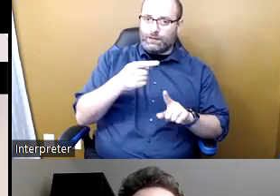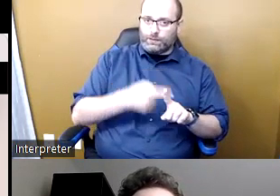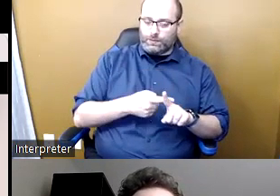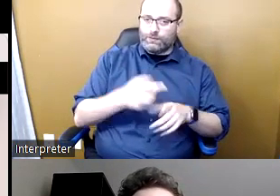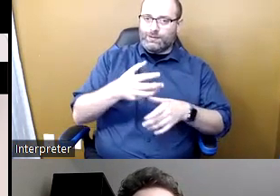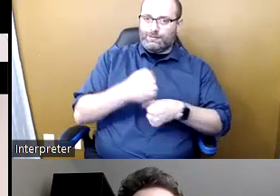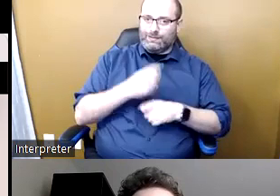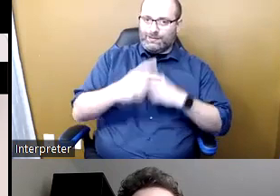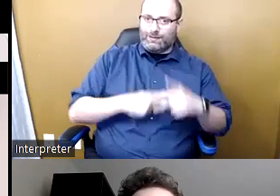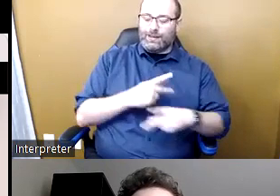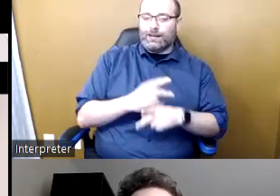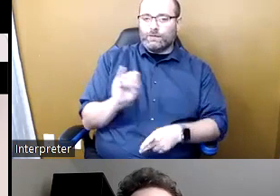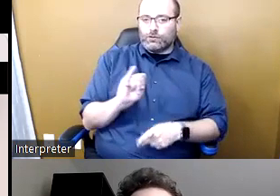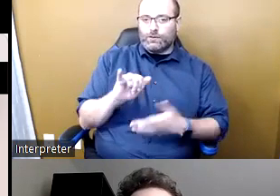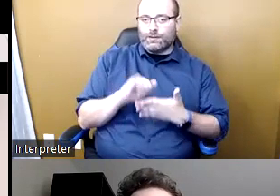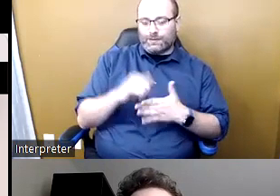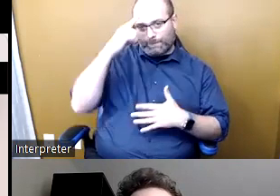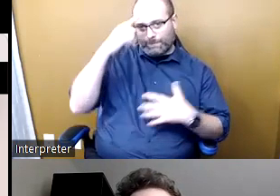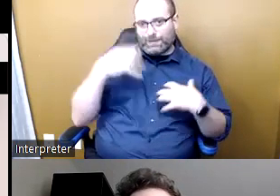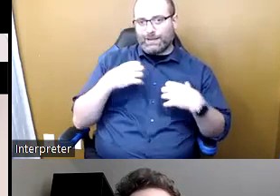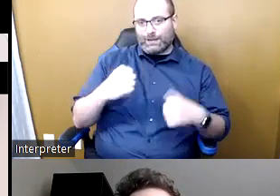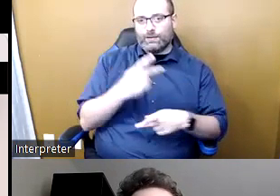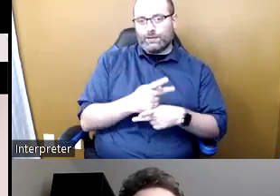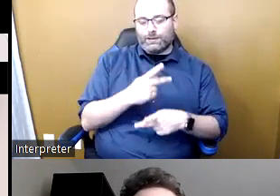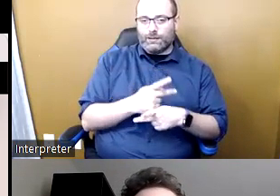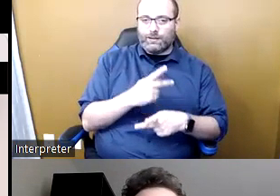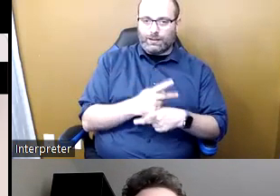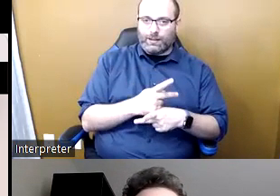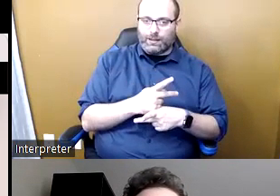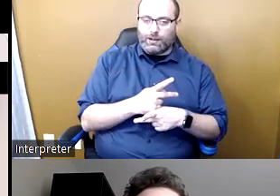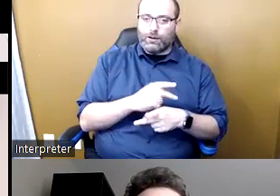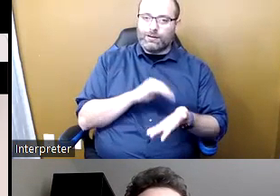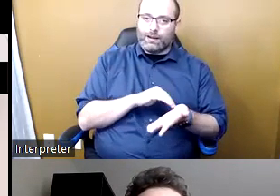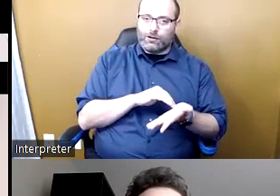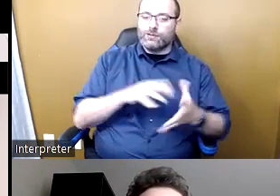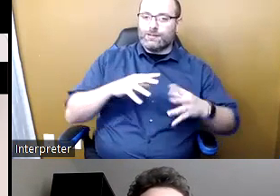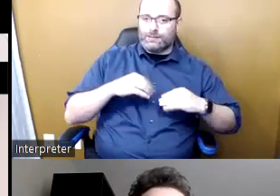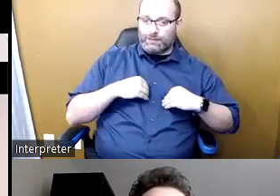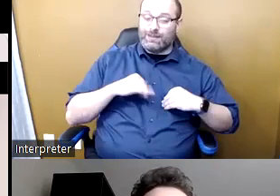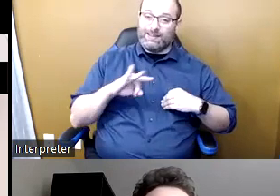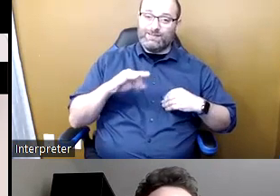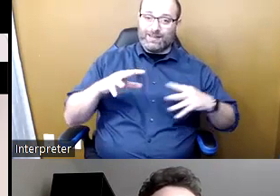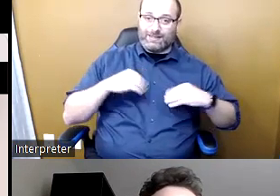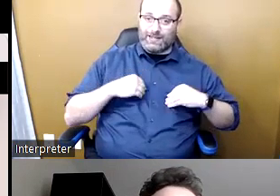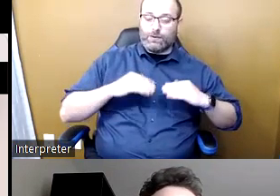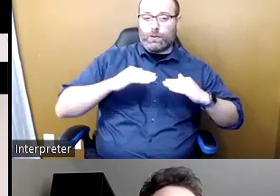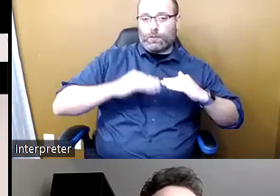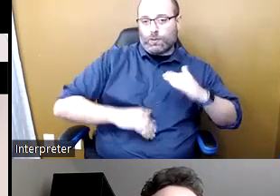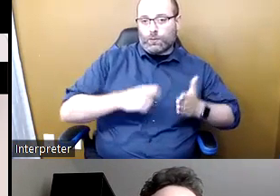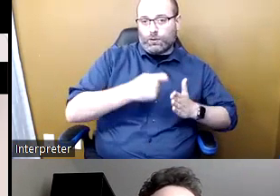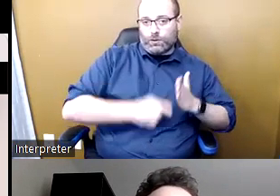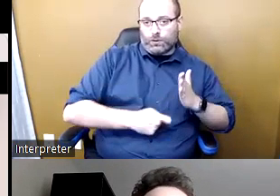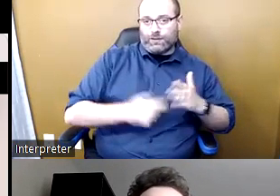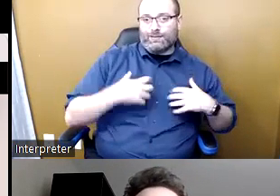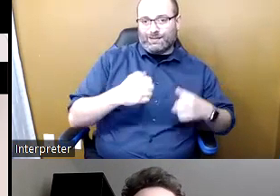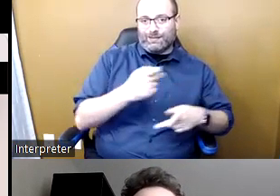receive the type of insurance that mental health care providers accept. If I accepted the lower cost healthcare plan through my